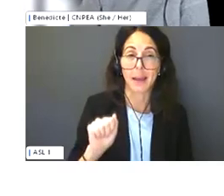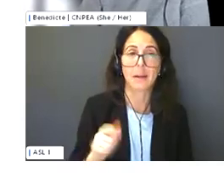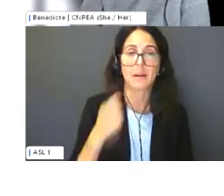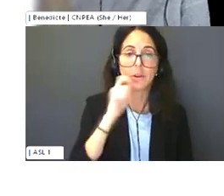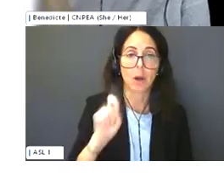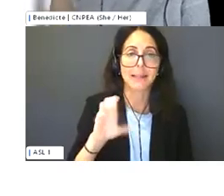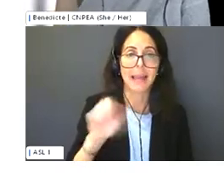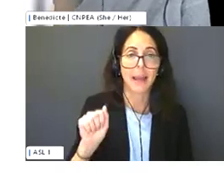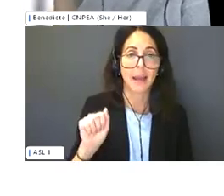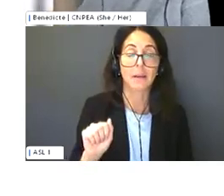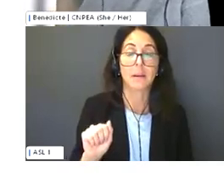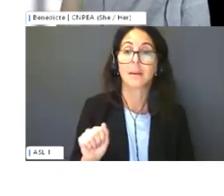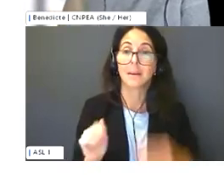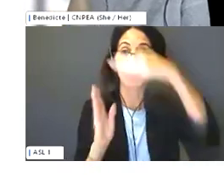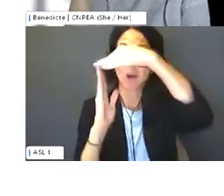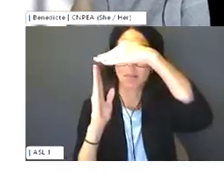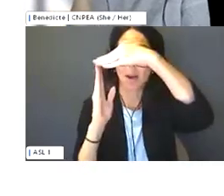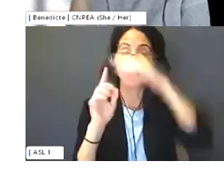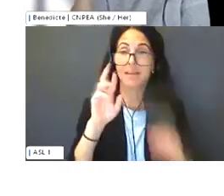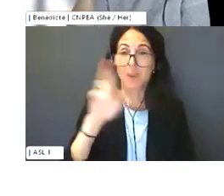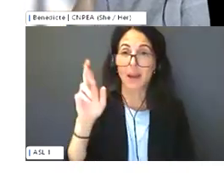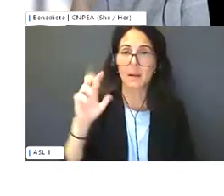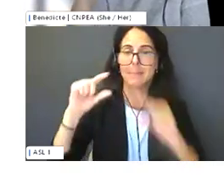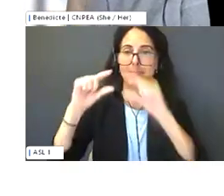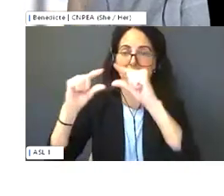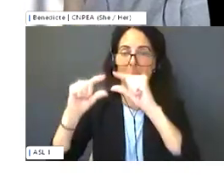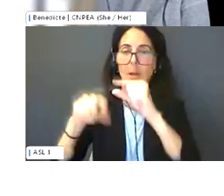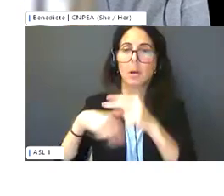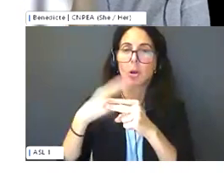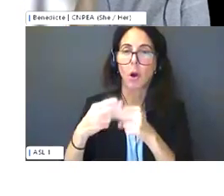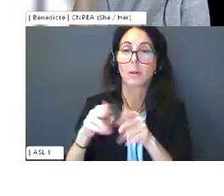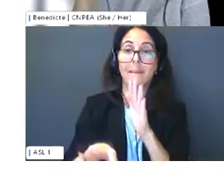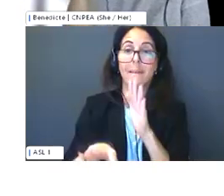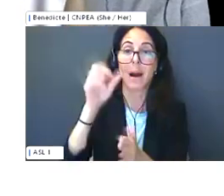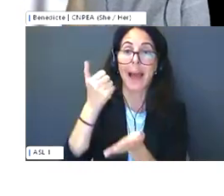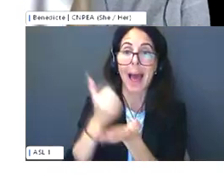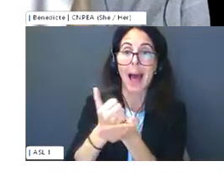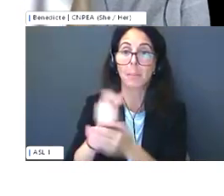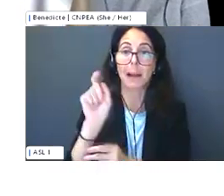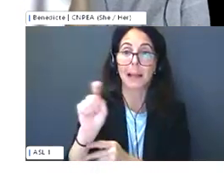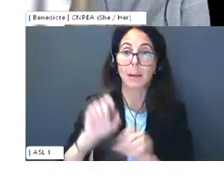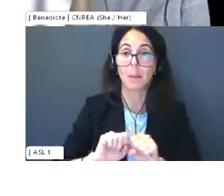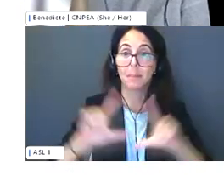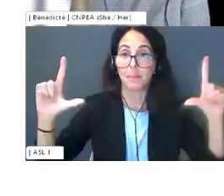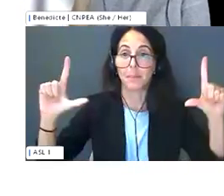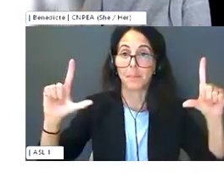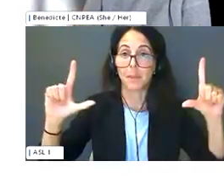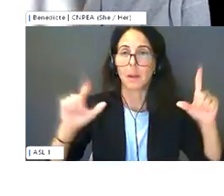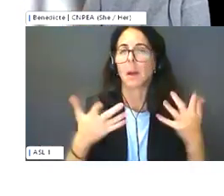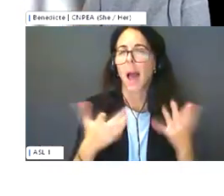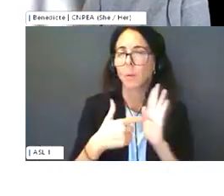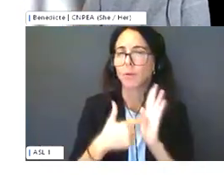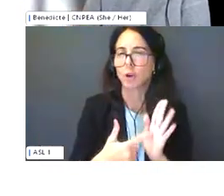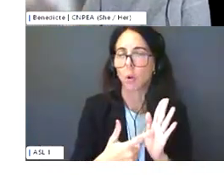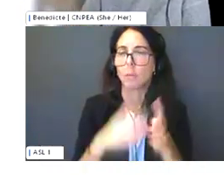go to our website, top right of the page, there's a big button that's called Find Help. It will take you to a page that breaks down information by province